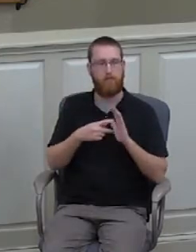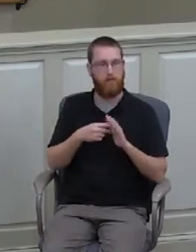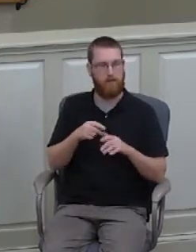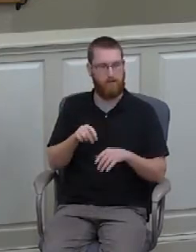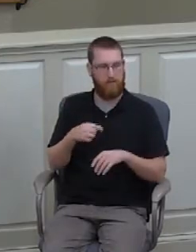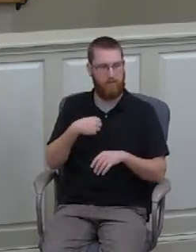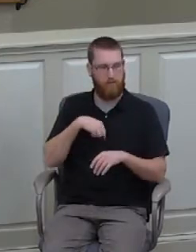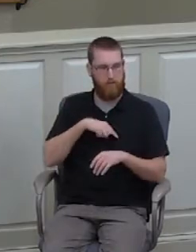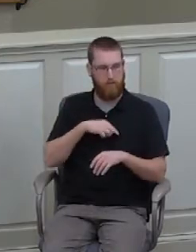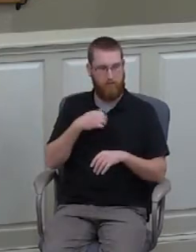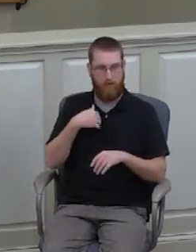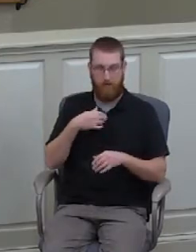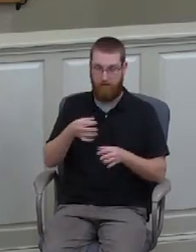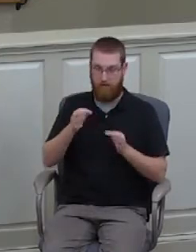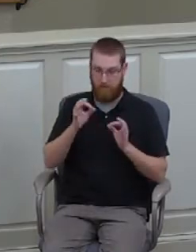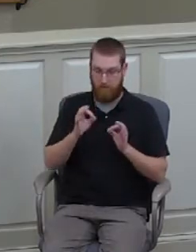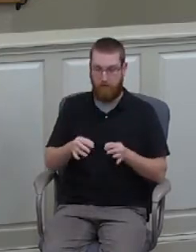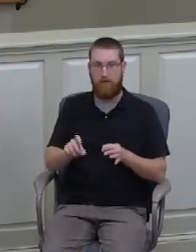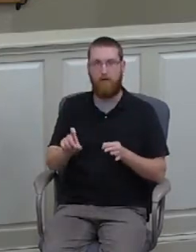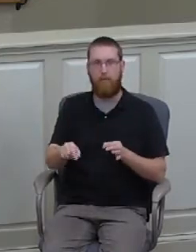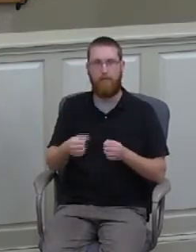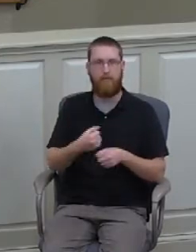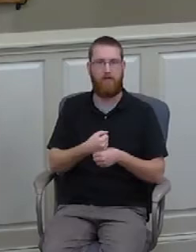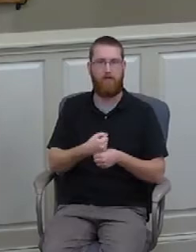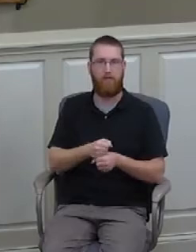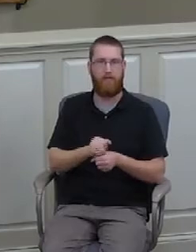going to make a decision, we need to make it.